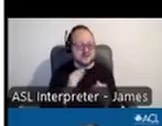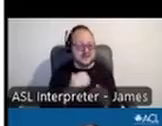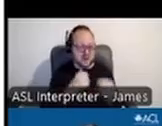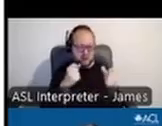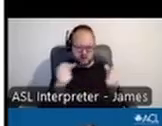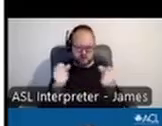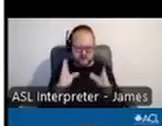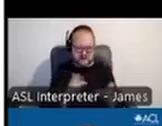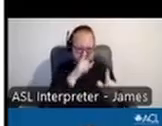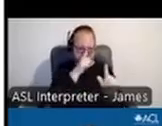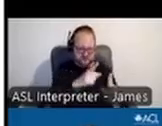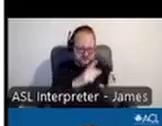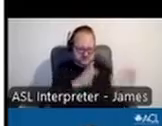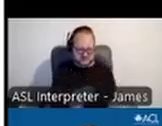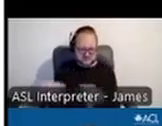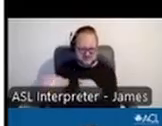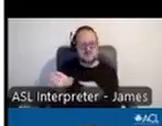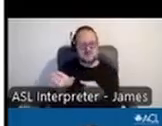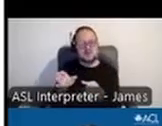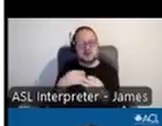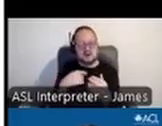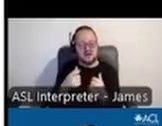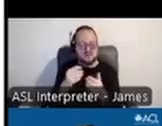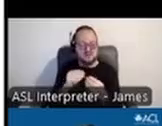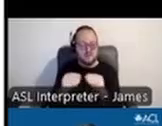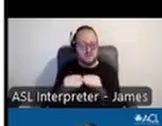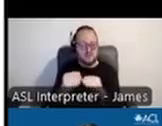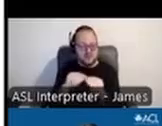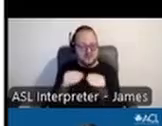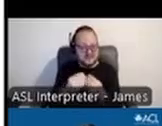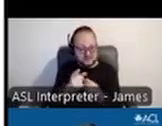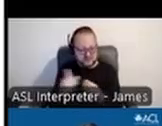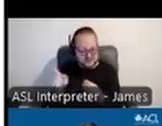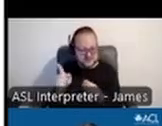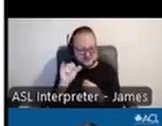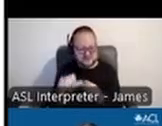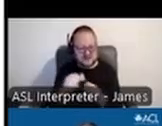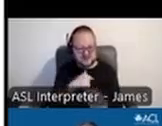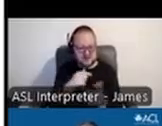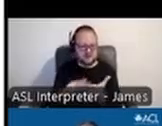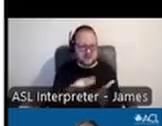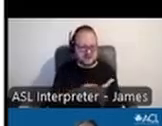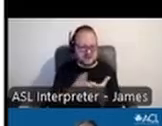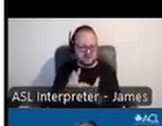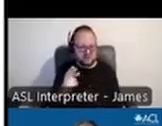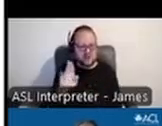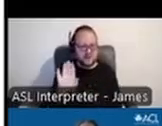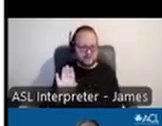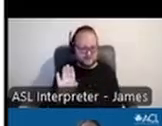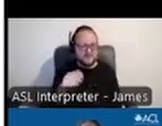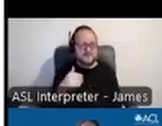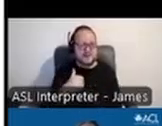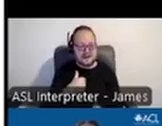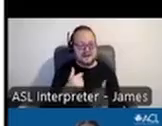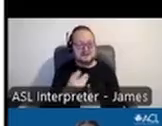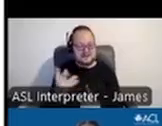level and a growing number of organizations that are contracting through a hub. We certainly have a number of organizations that are partnering with healthcare and have